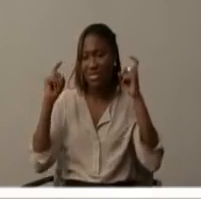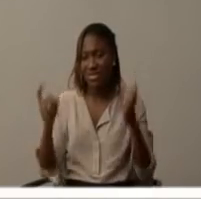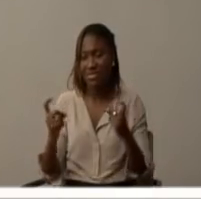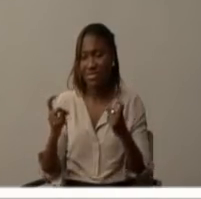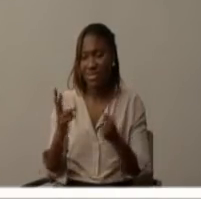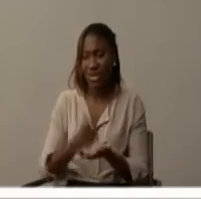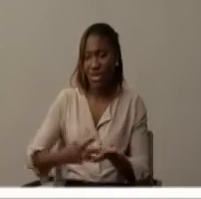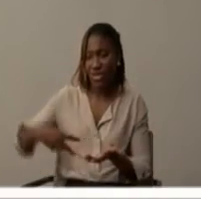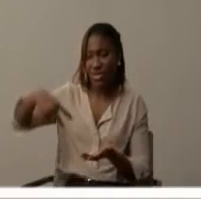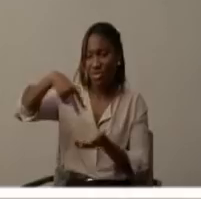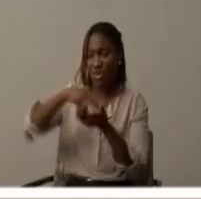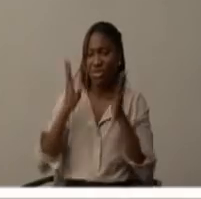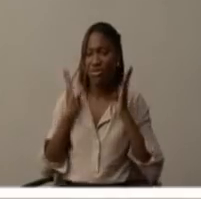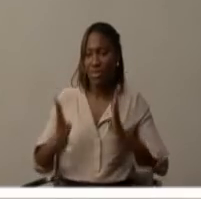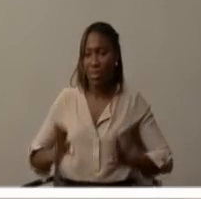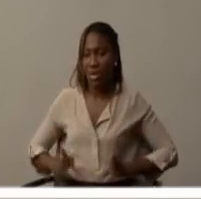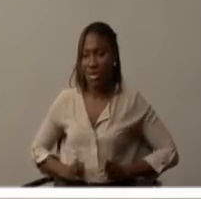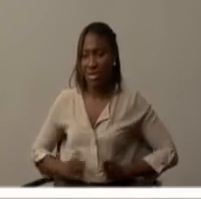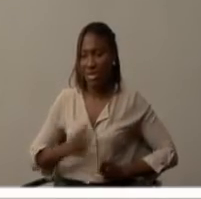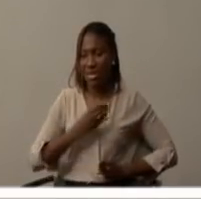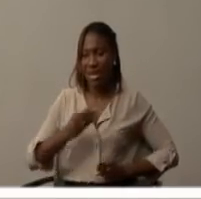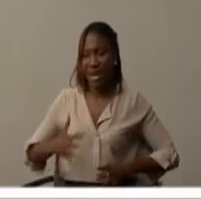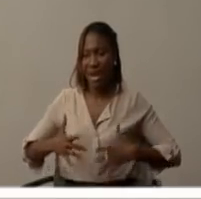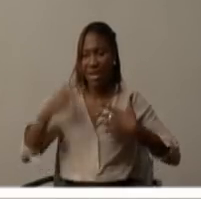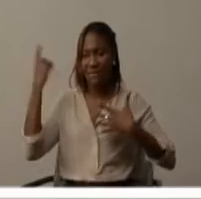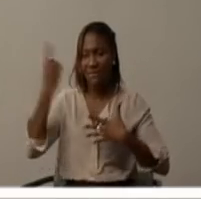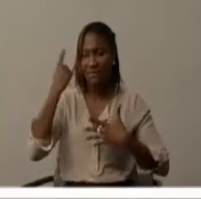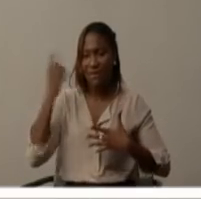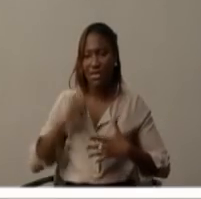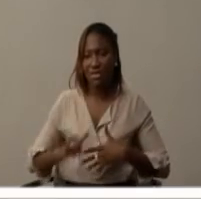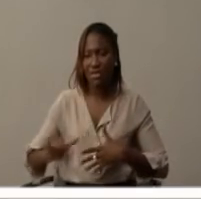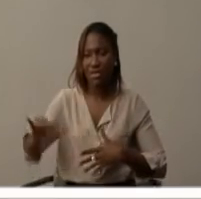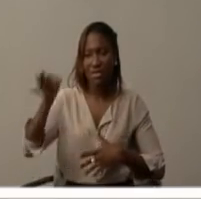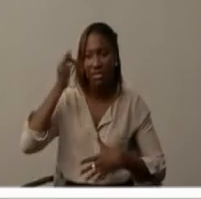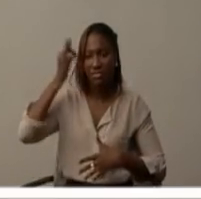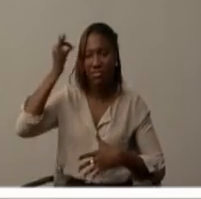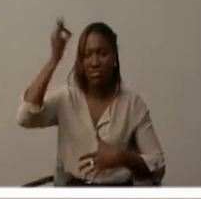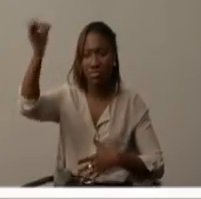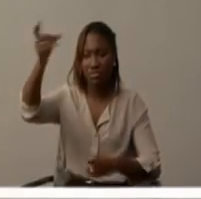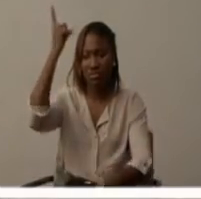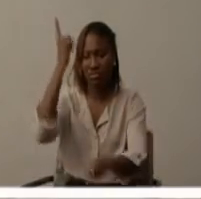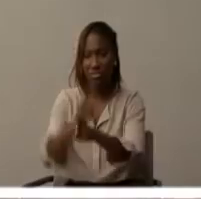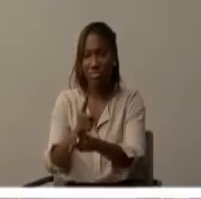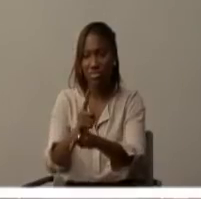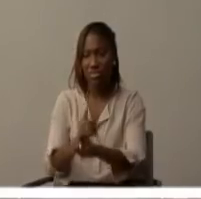of sins, the resurrection of the body, and life everlasting. Amen.